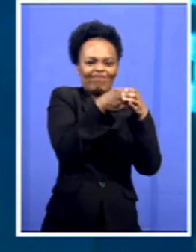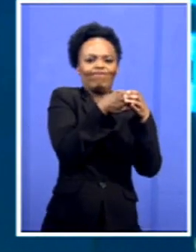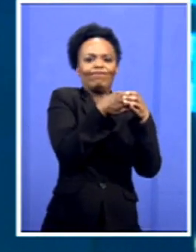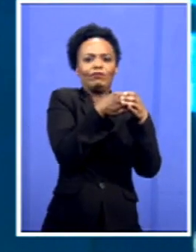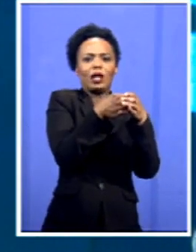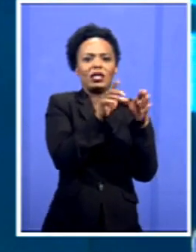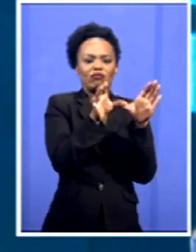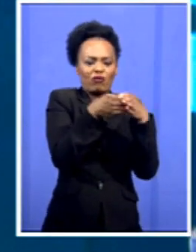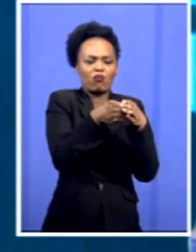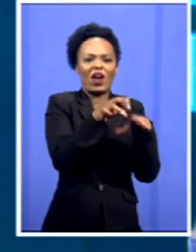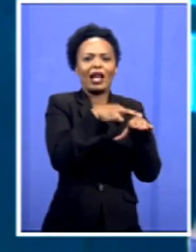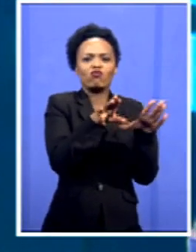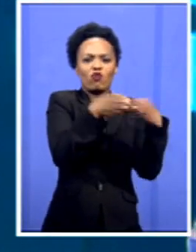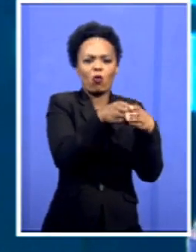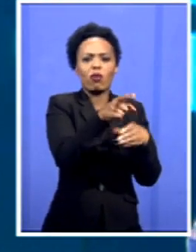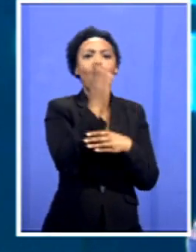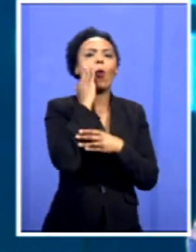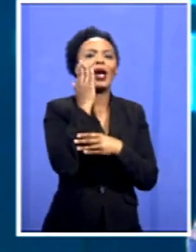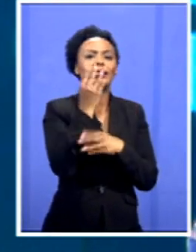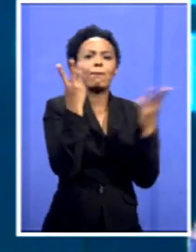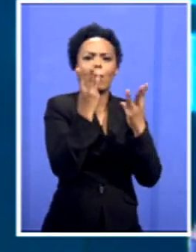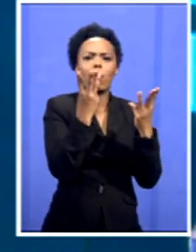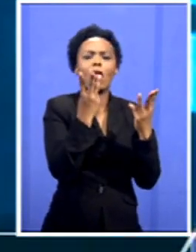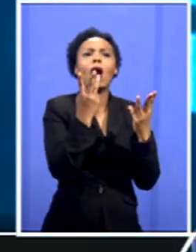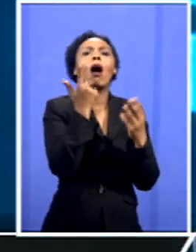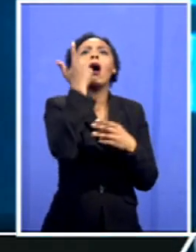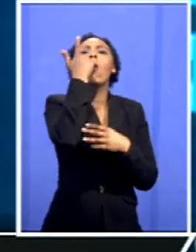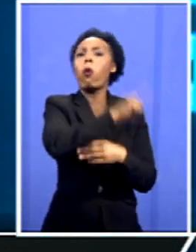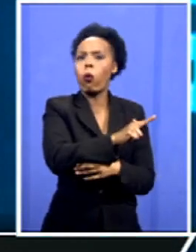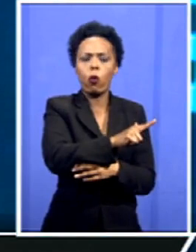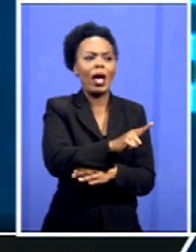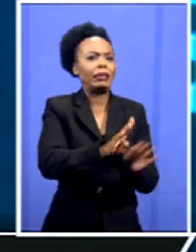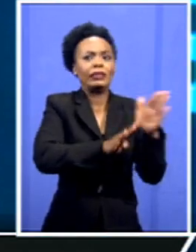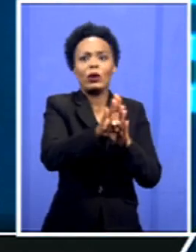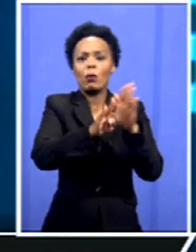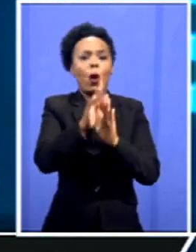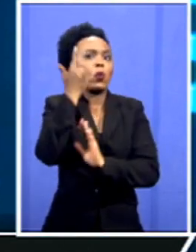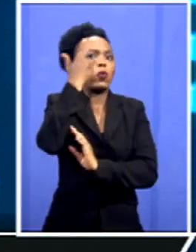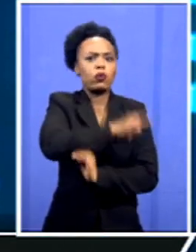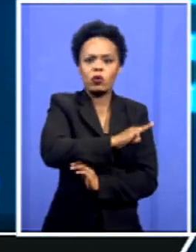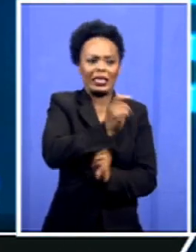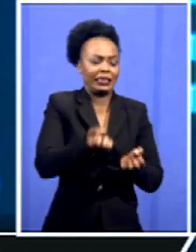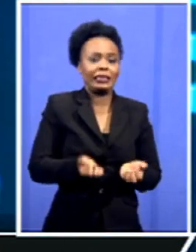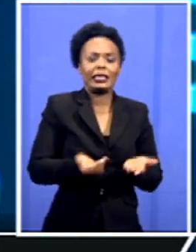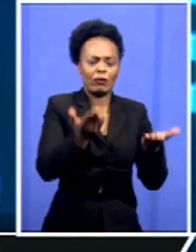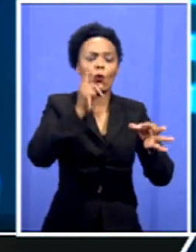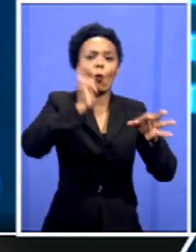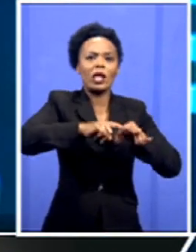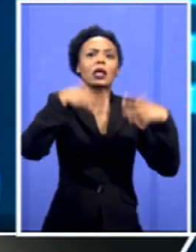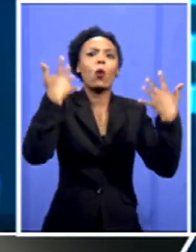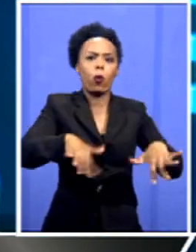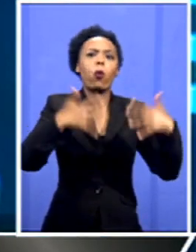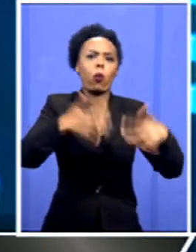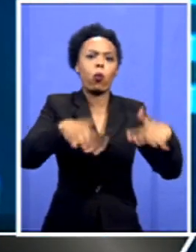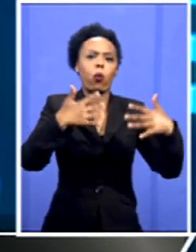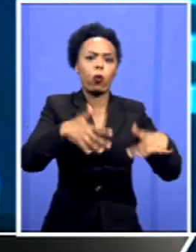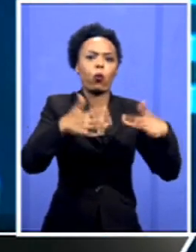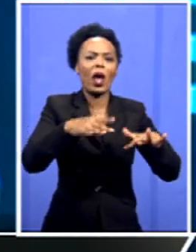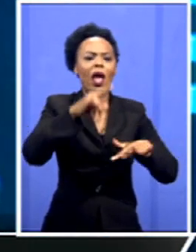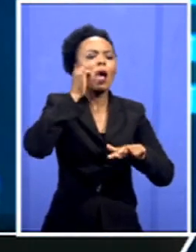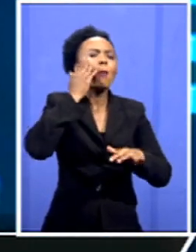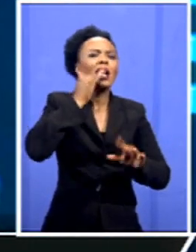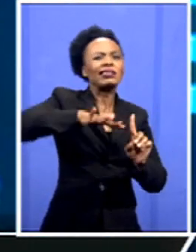group, you know, which is white people, that you will see that the development that are taking place and whatever service delivery is geared towards, you